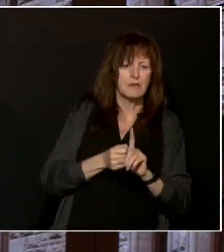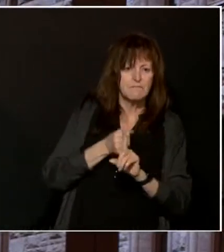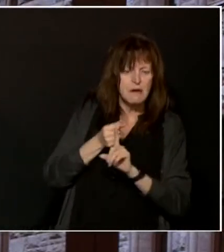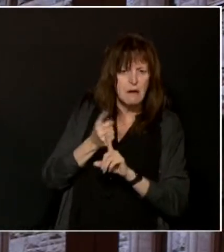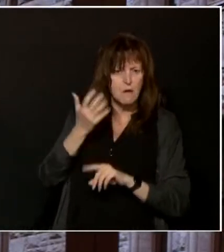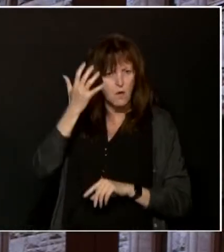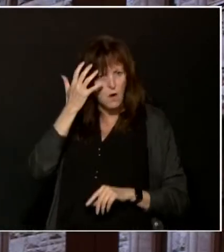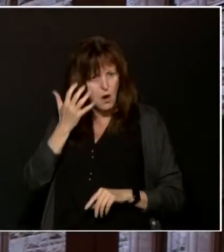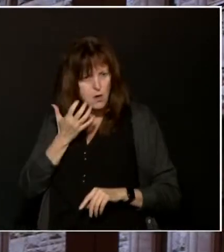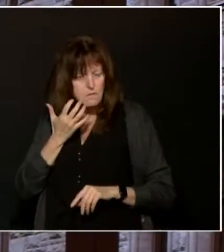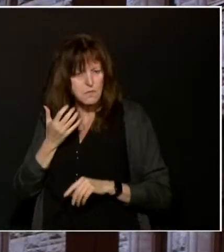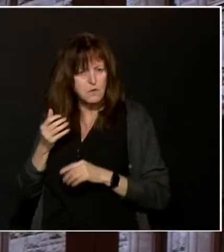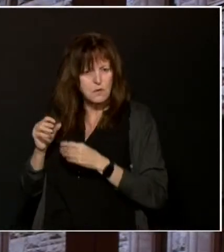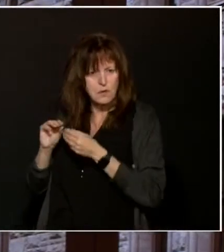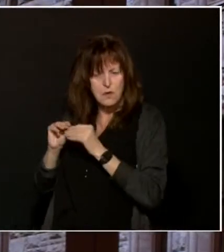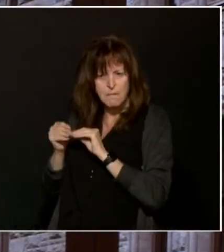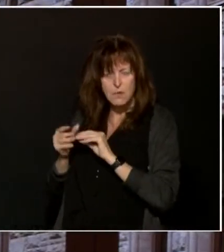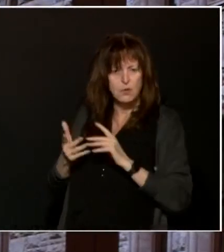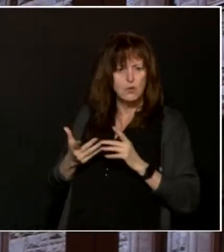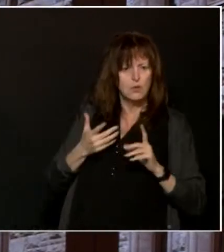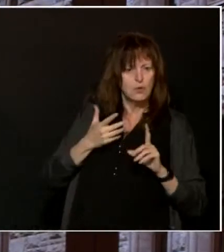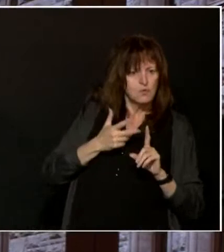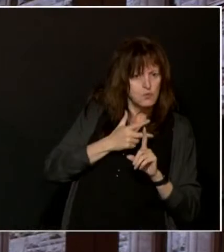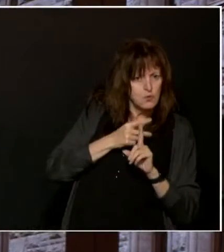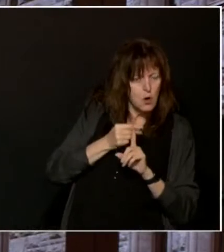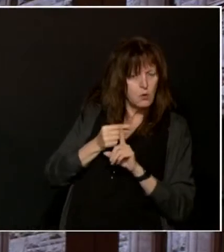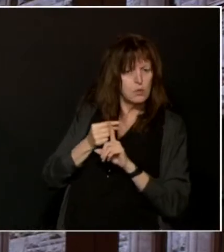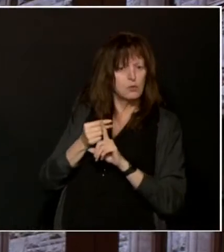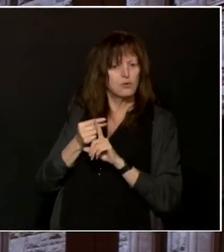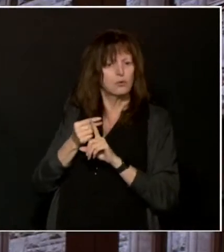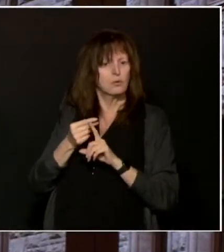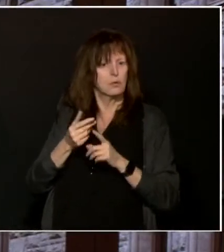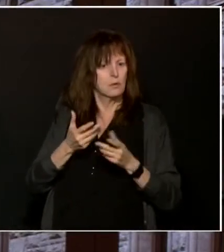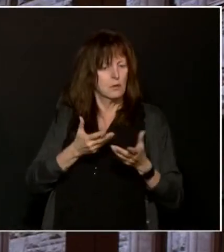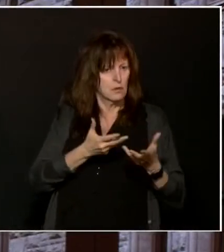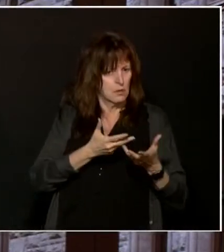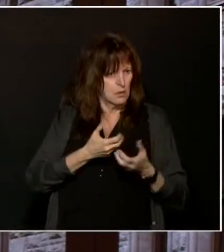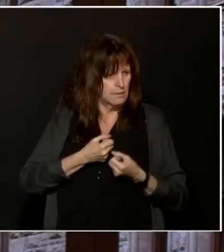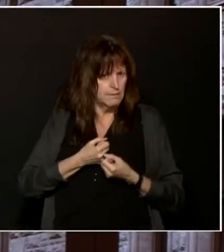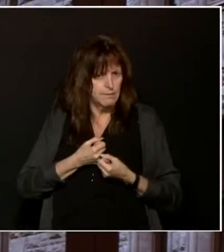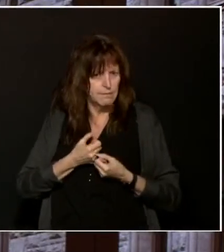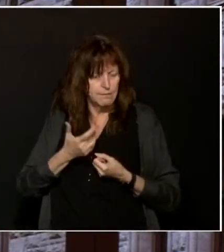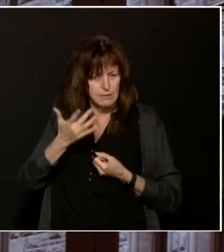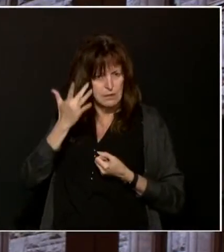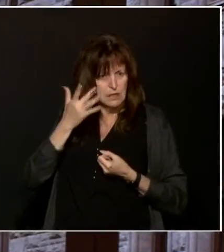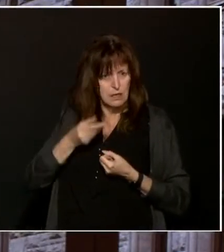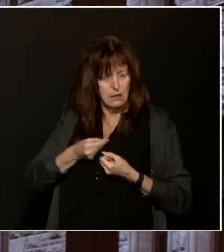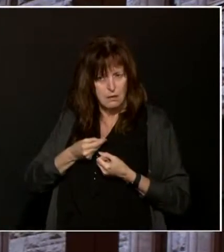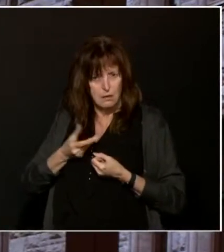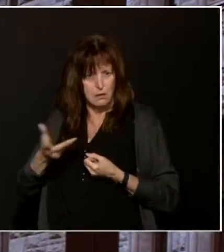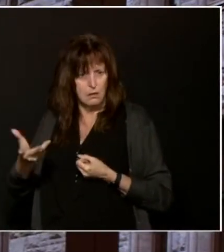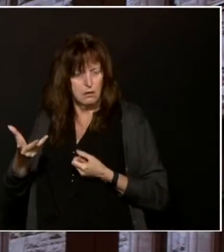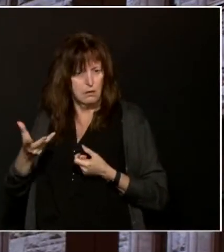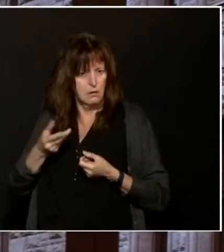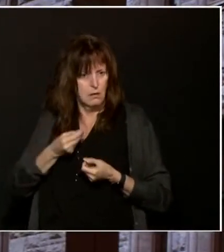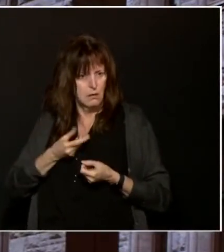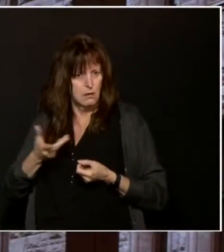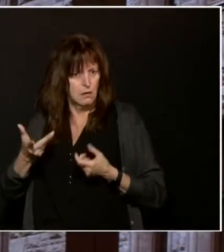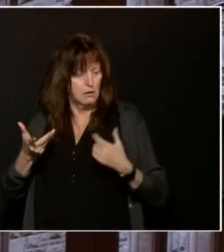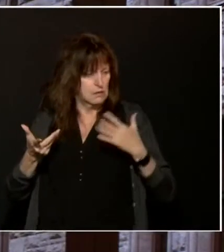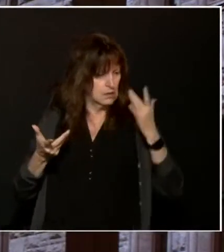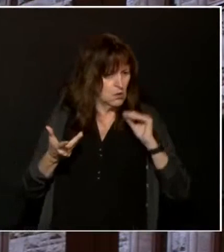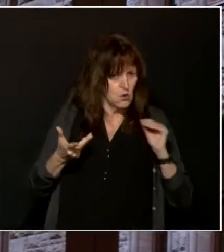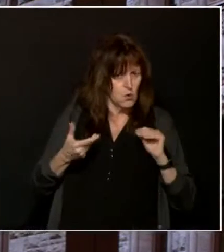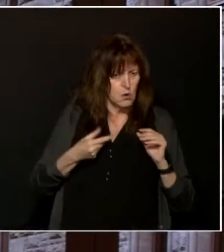but they have been known to carry and transmit. But if the adults are all vaccinated, it becomes less of a concern in general writ large. So